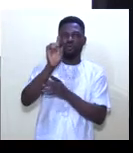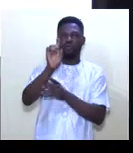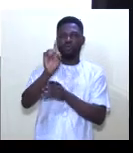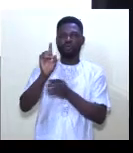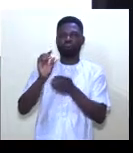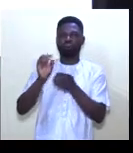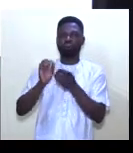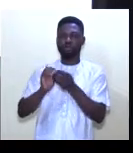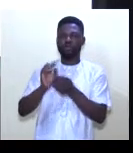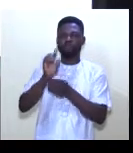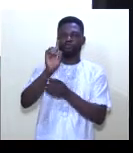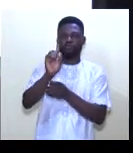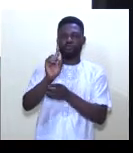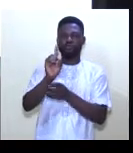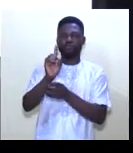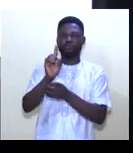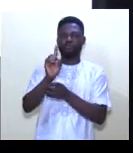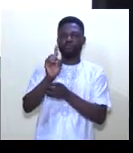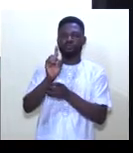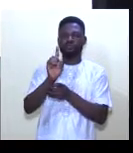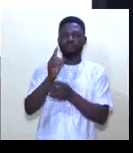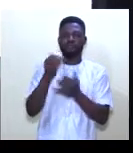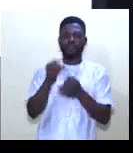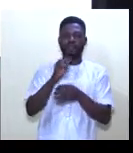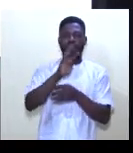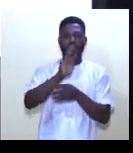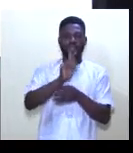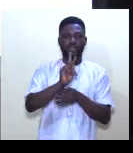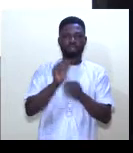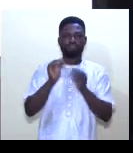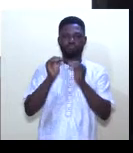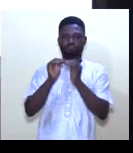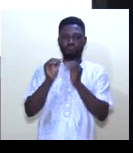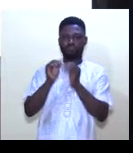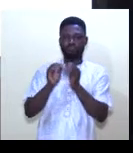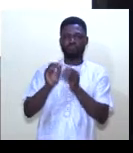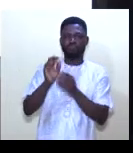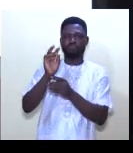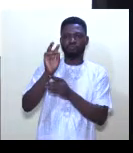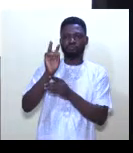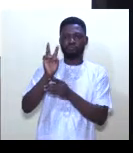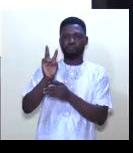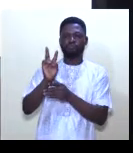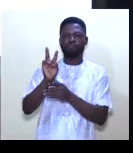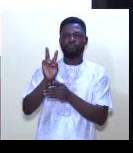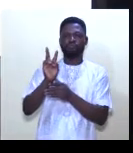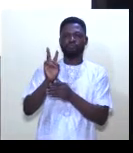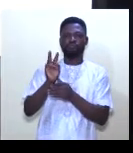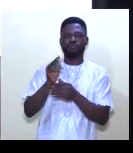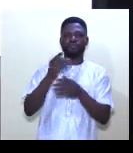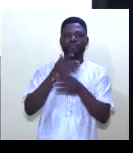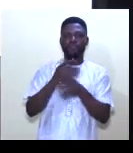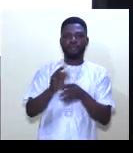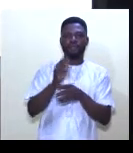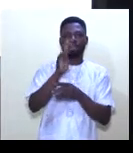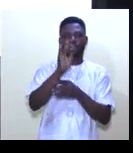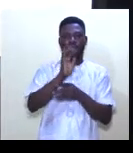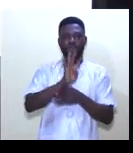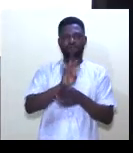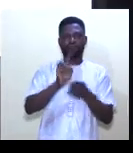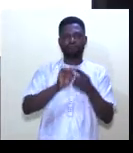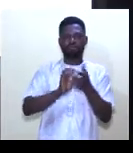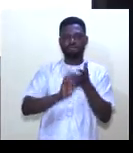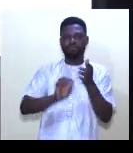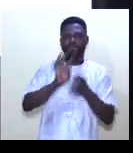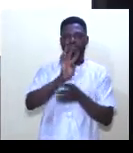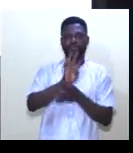to this 1, then minus 1 becomes plus 1. So now 4k equals 2. So divide